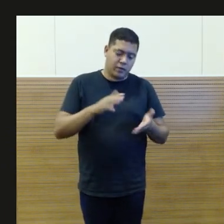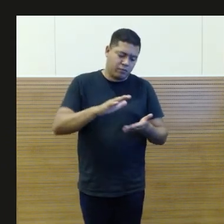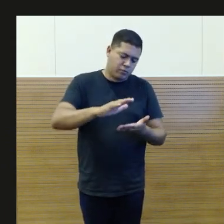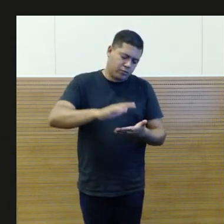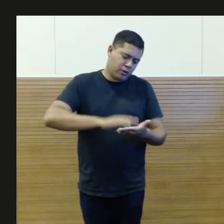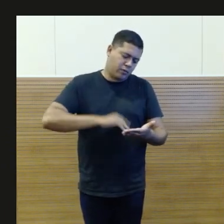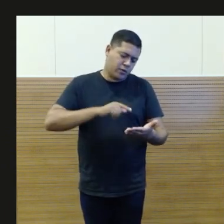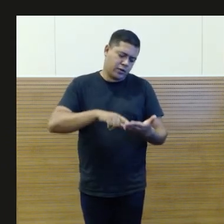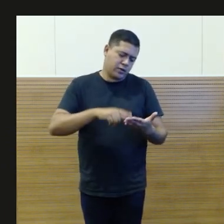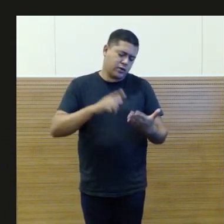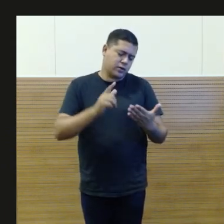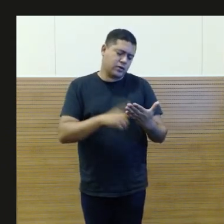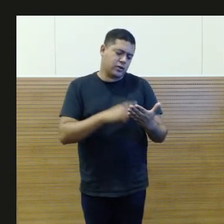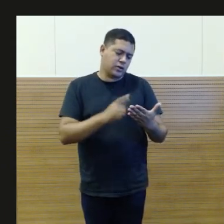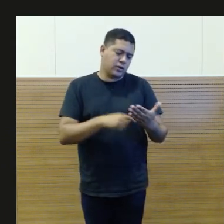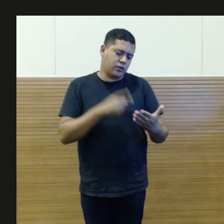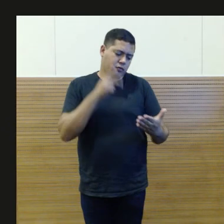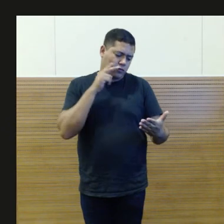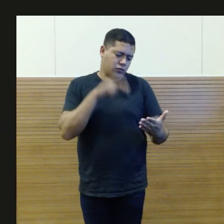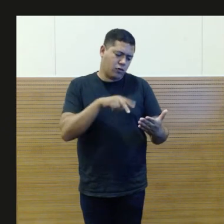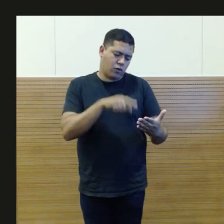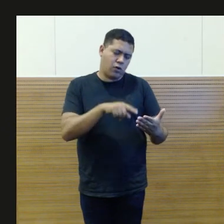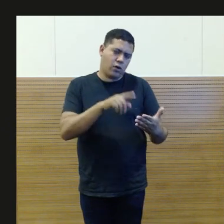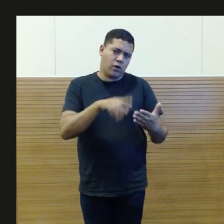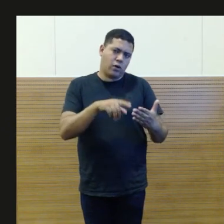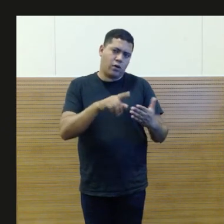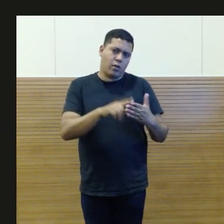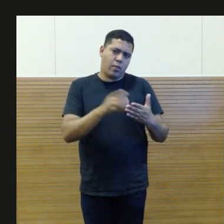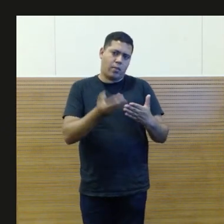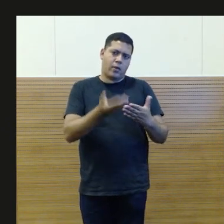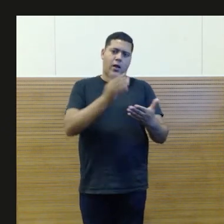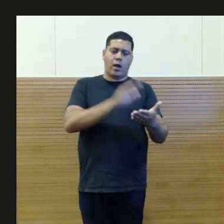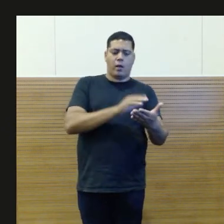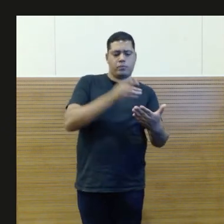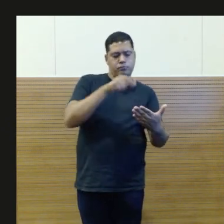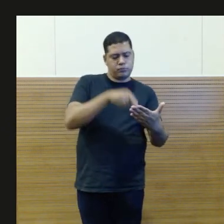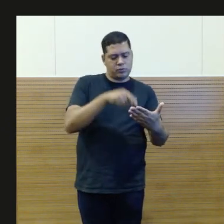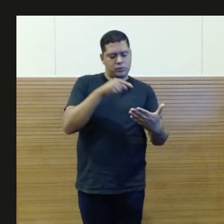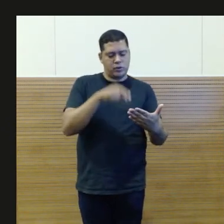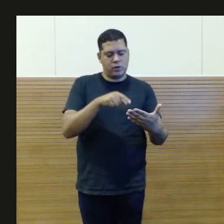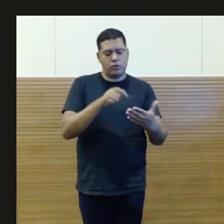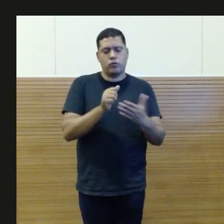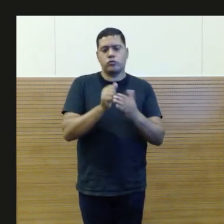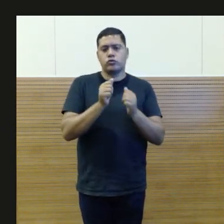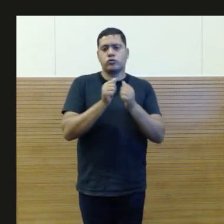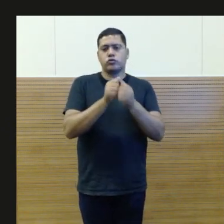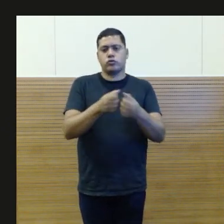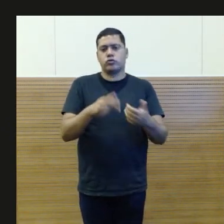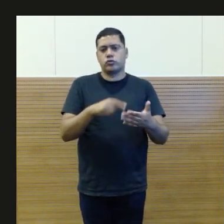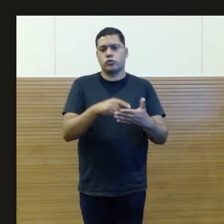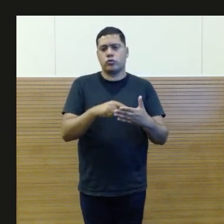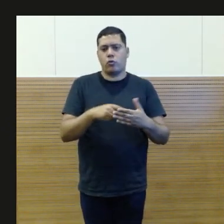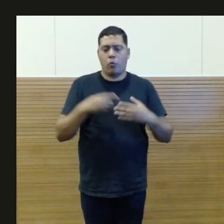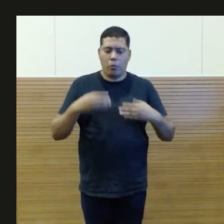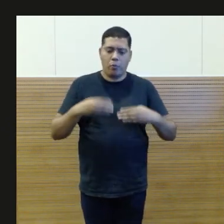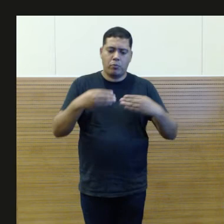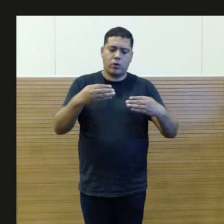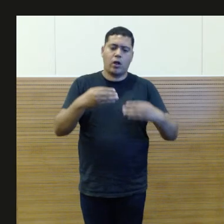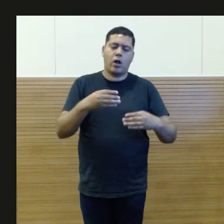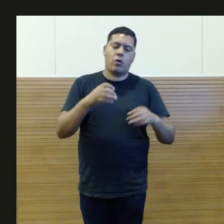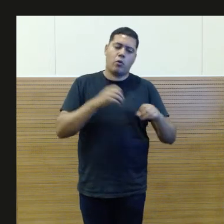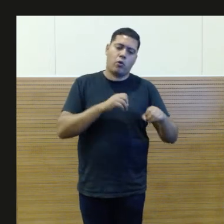natura and minimally processed and culinary preparations. On the evaluation and